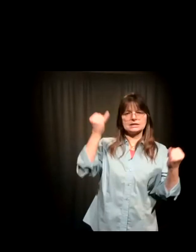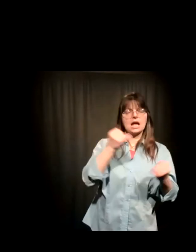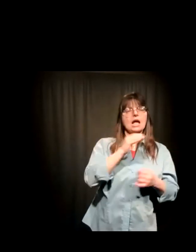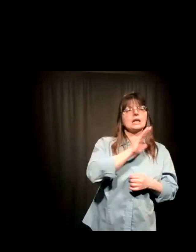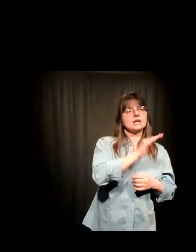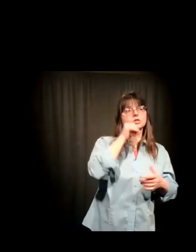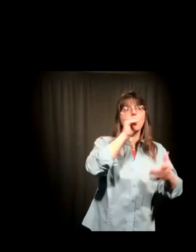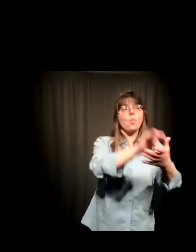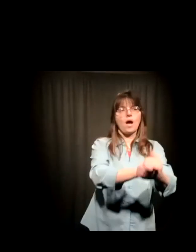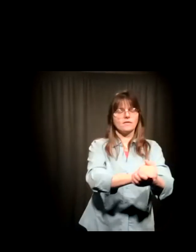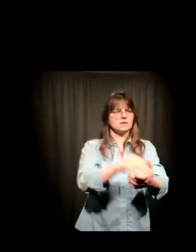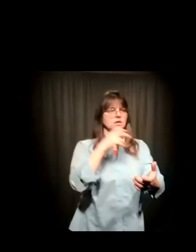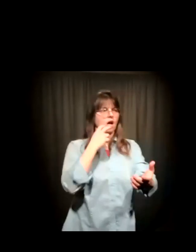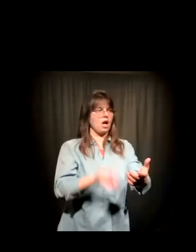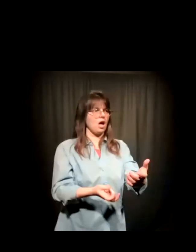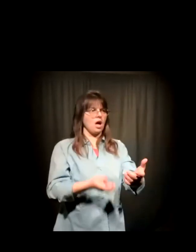that.